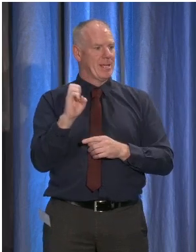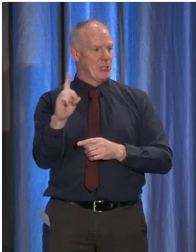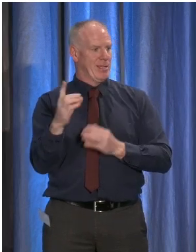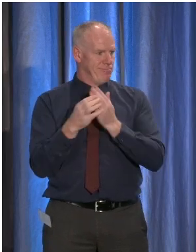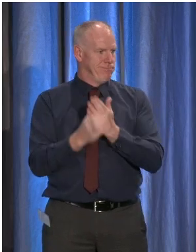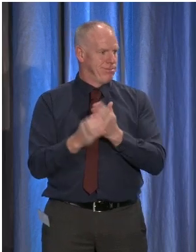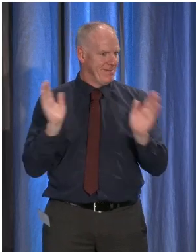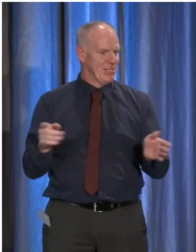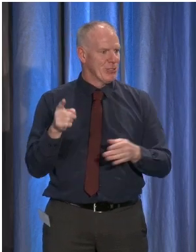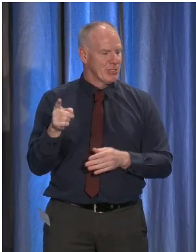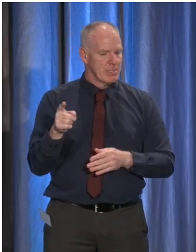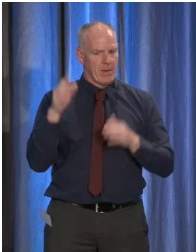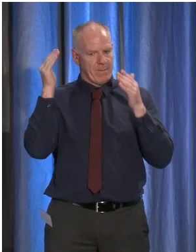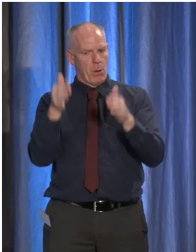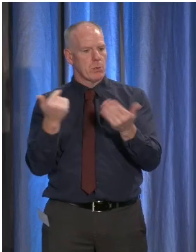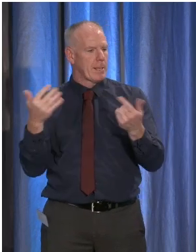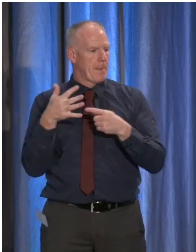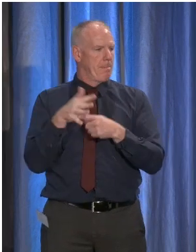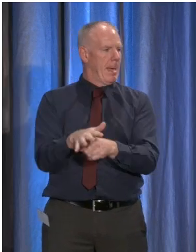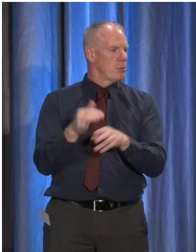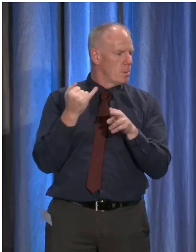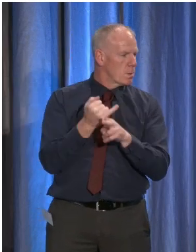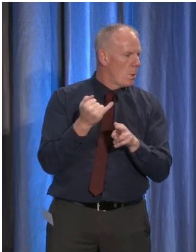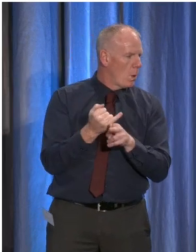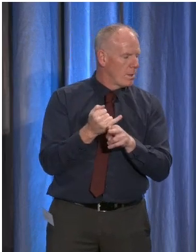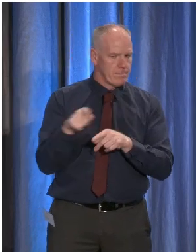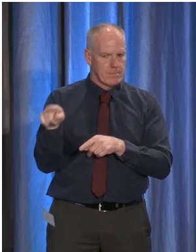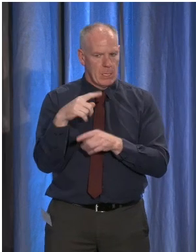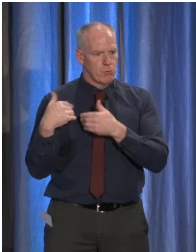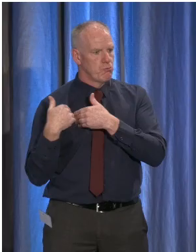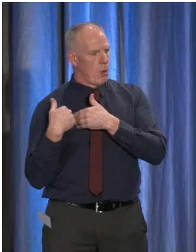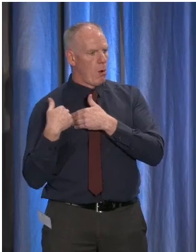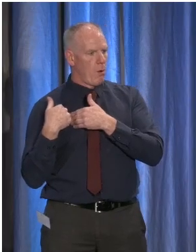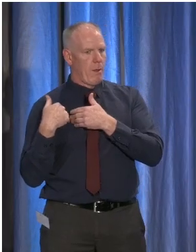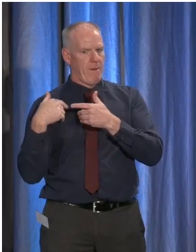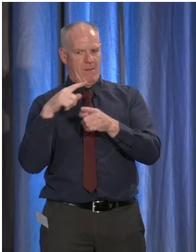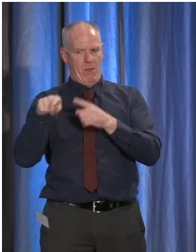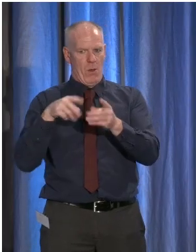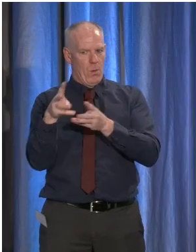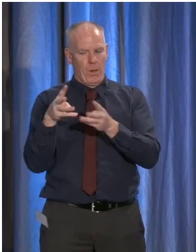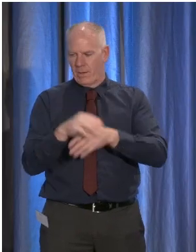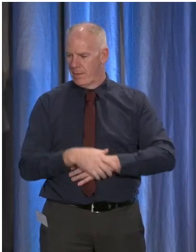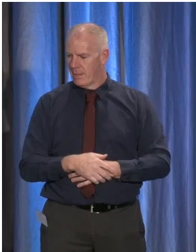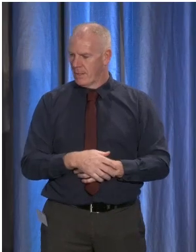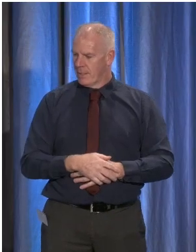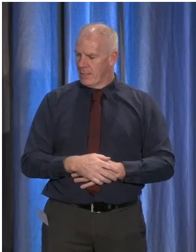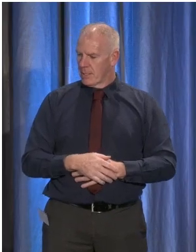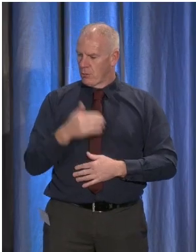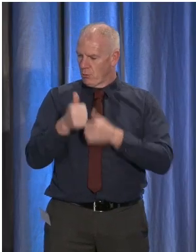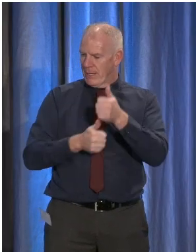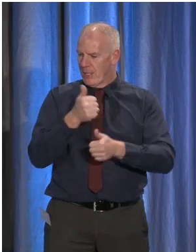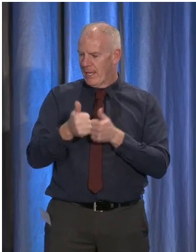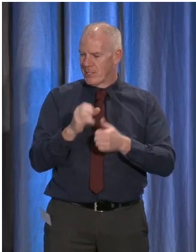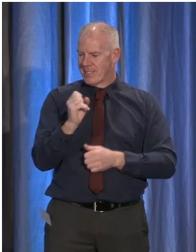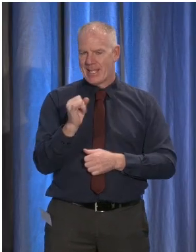doctorate, which focused on mainstream schools and the role of the SENCO. So congratulations, Sarah. Just want to big up